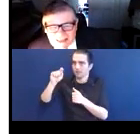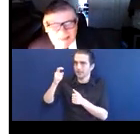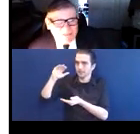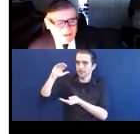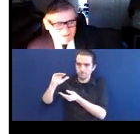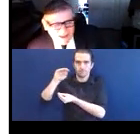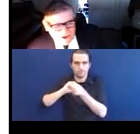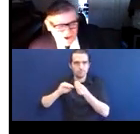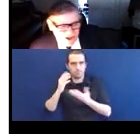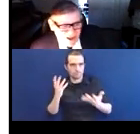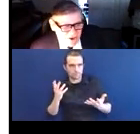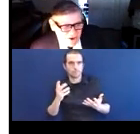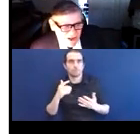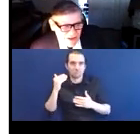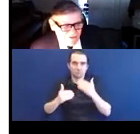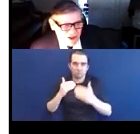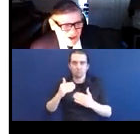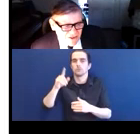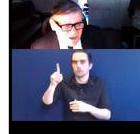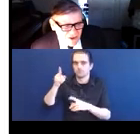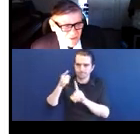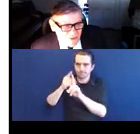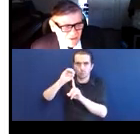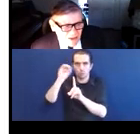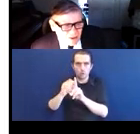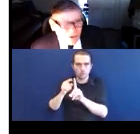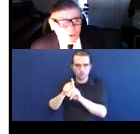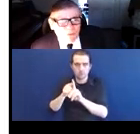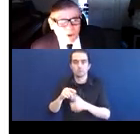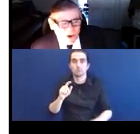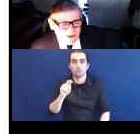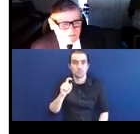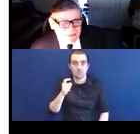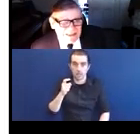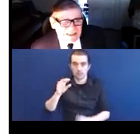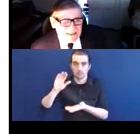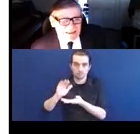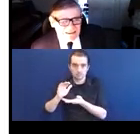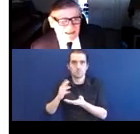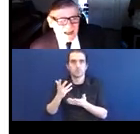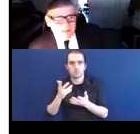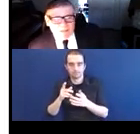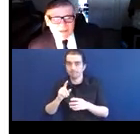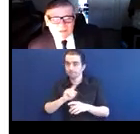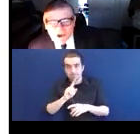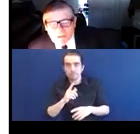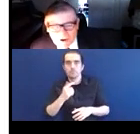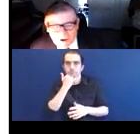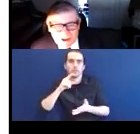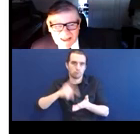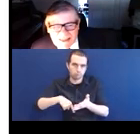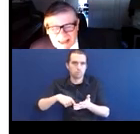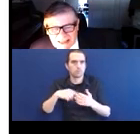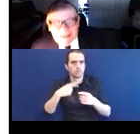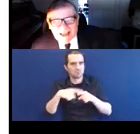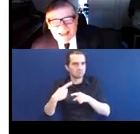and adaptive technology, usually a free service that should be available to all employers. Public procurement